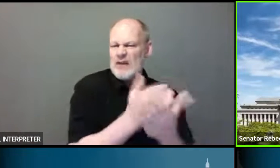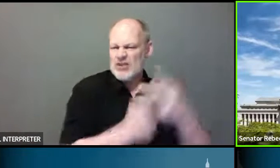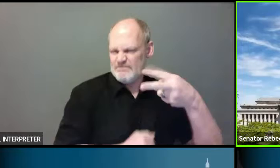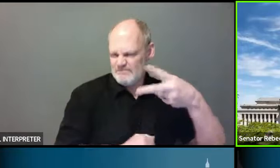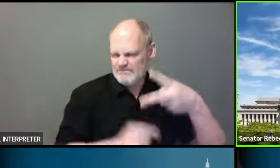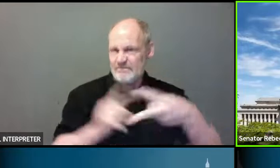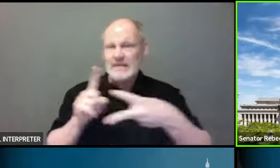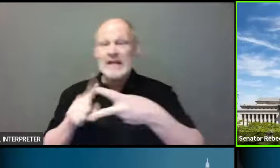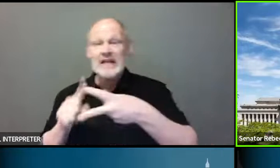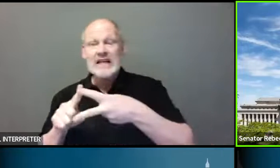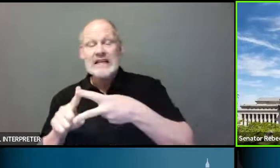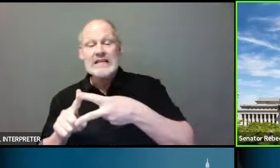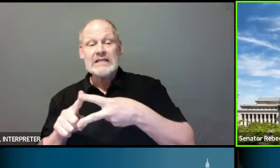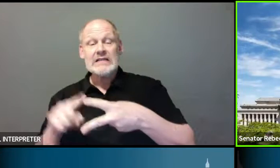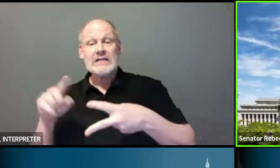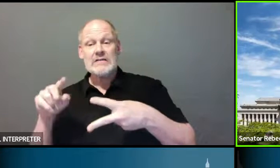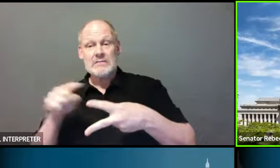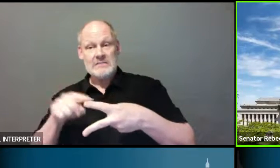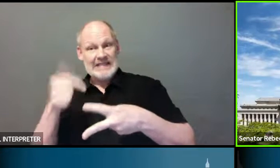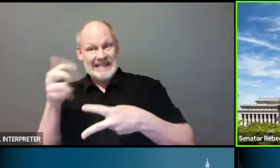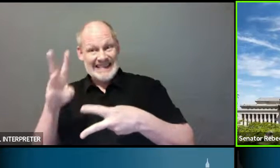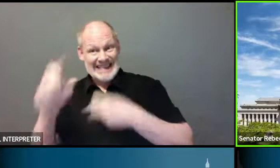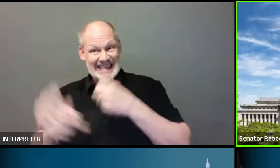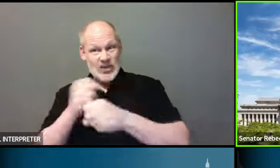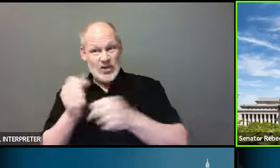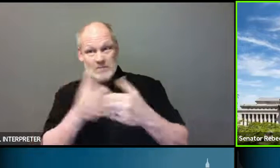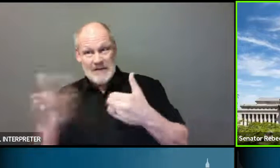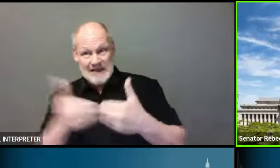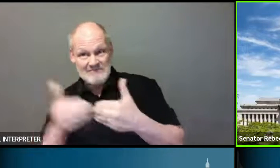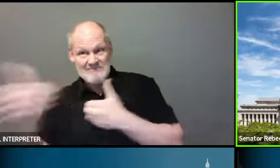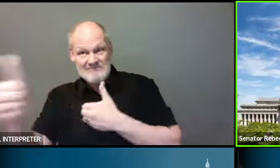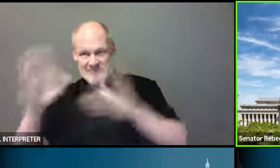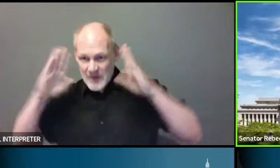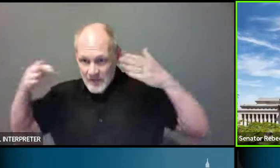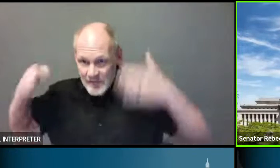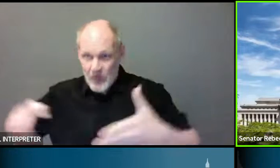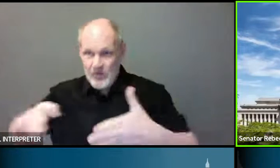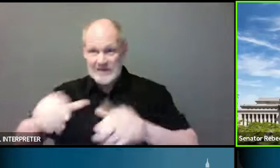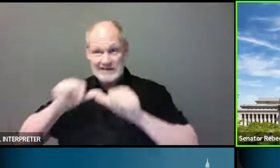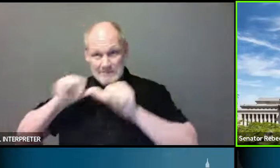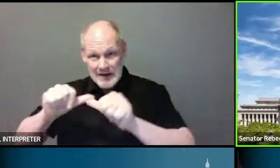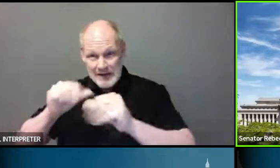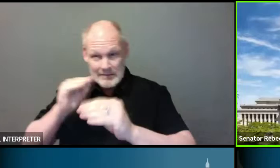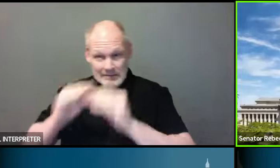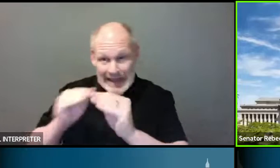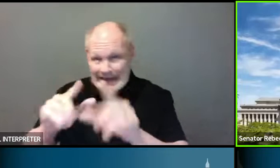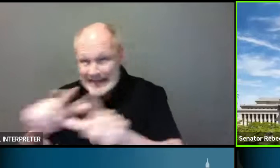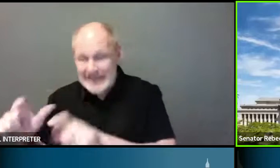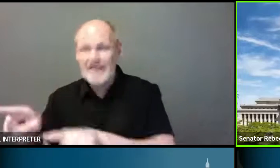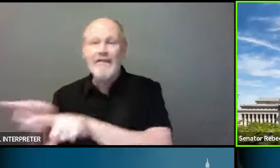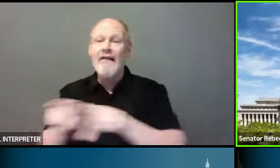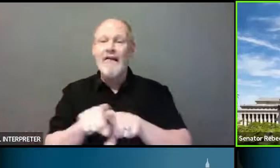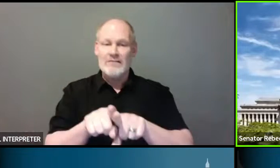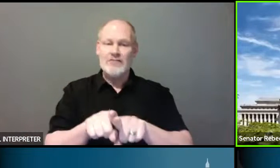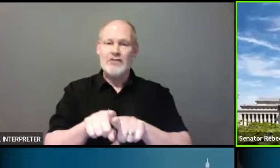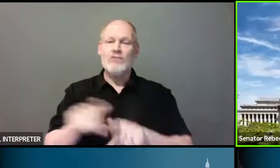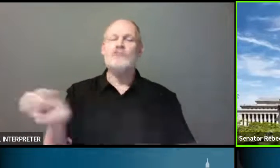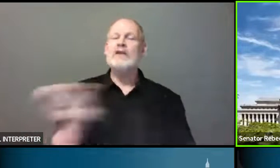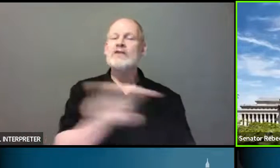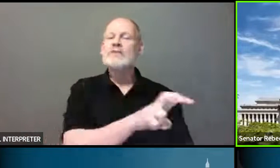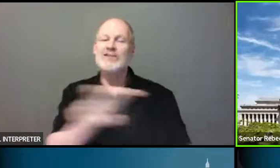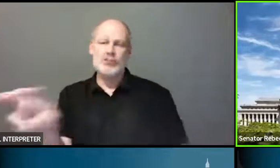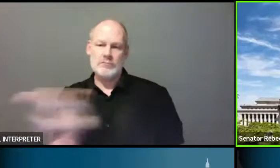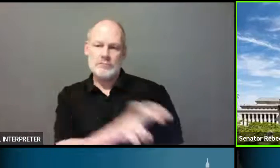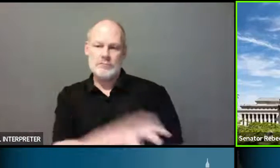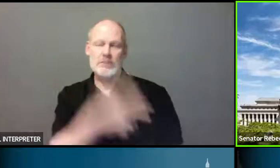it will have historic investments on preservation and maintenance, but also with active transportation and really making sure that